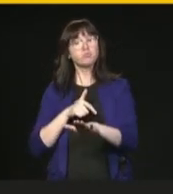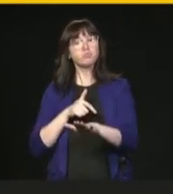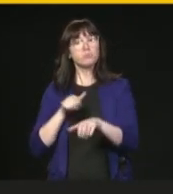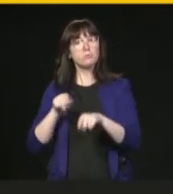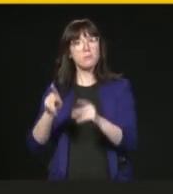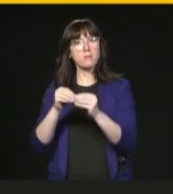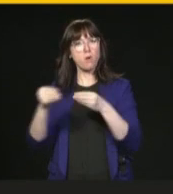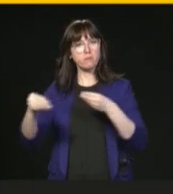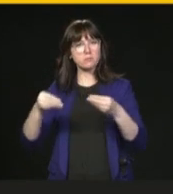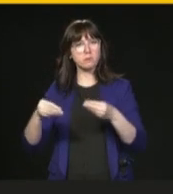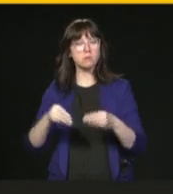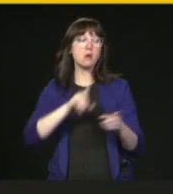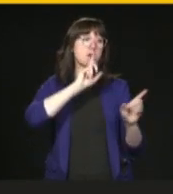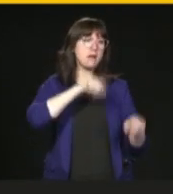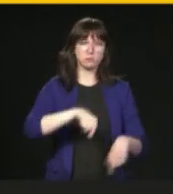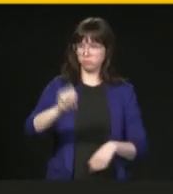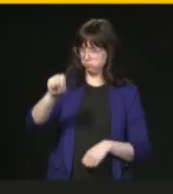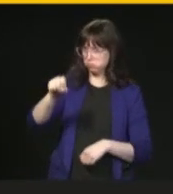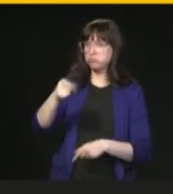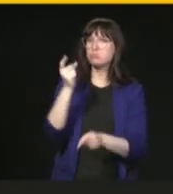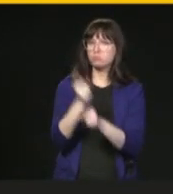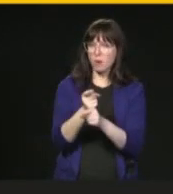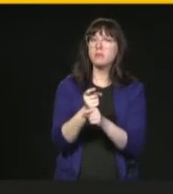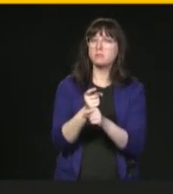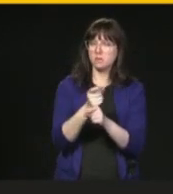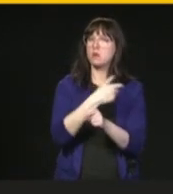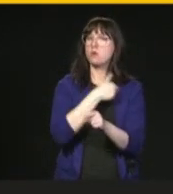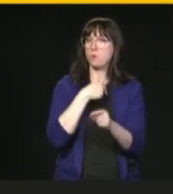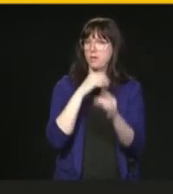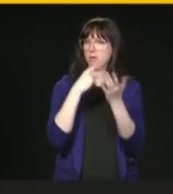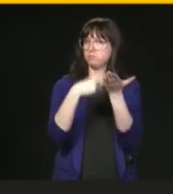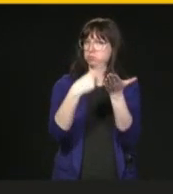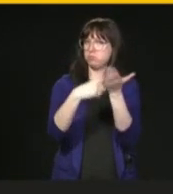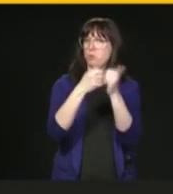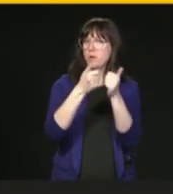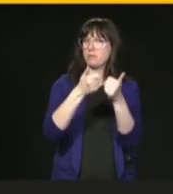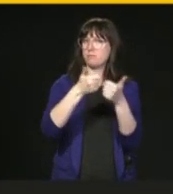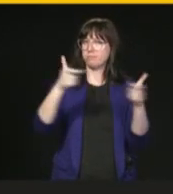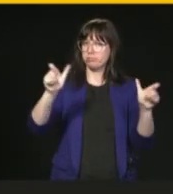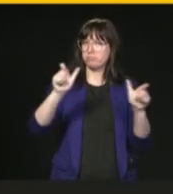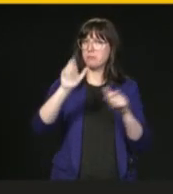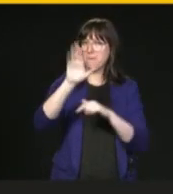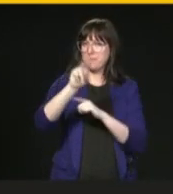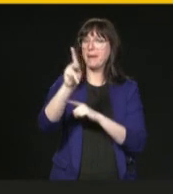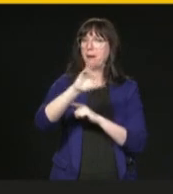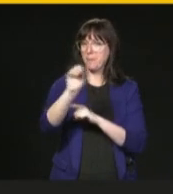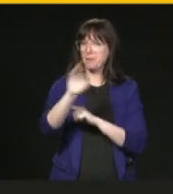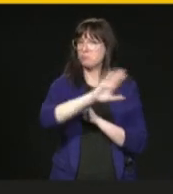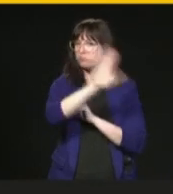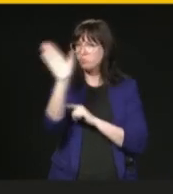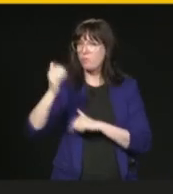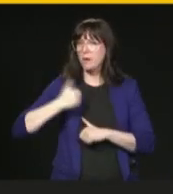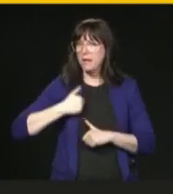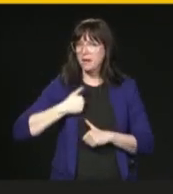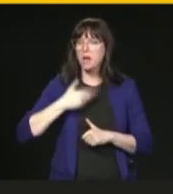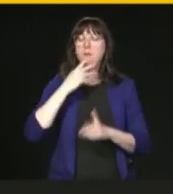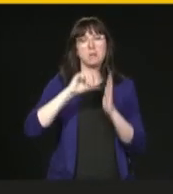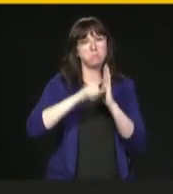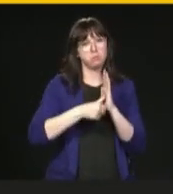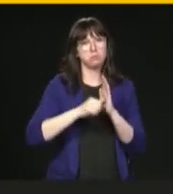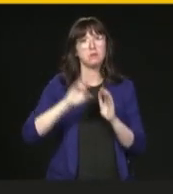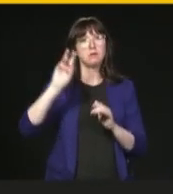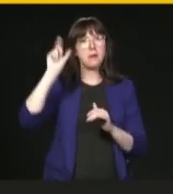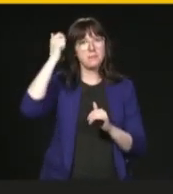grace period? Yes, that is a conversation we are now having with the major banks in Canada. And I can tell you that